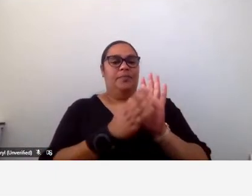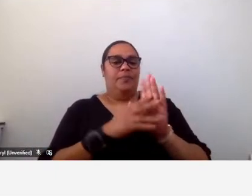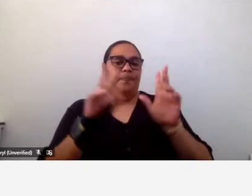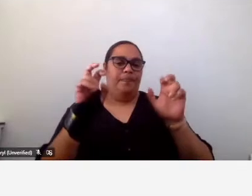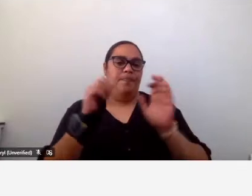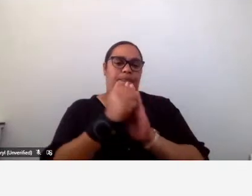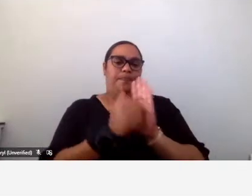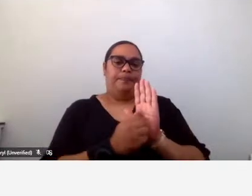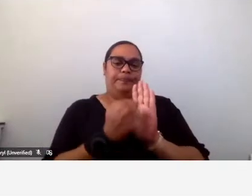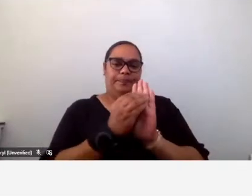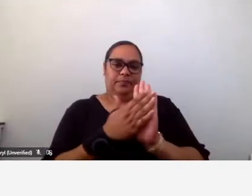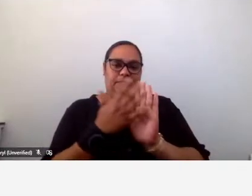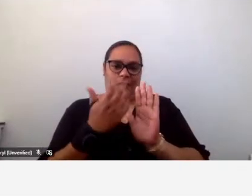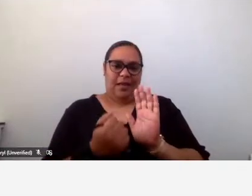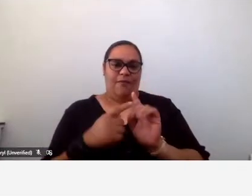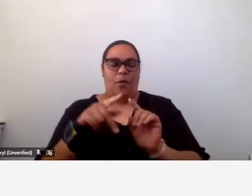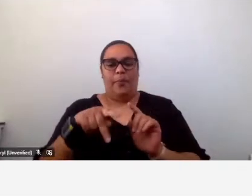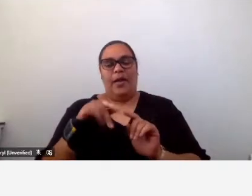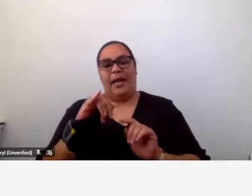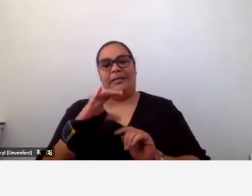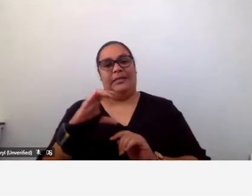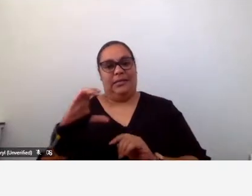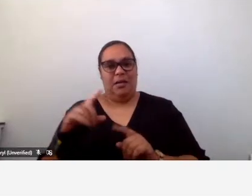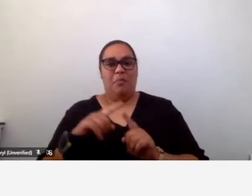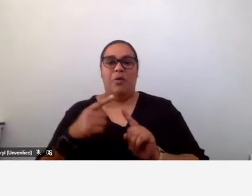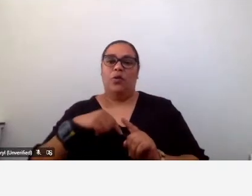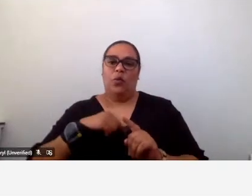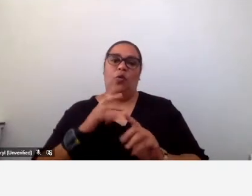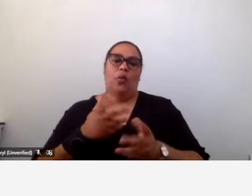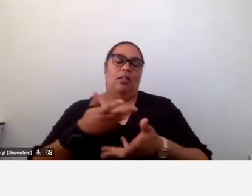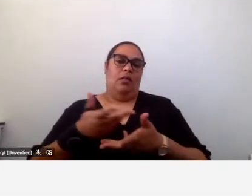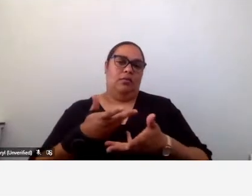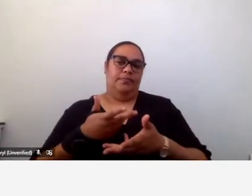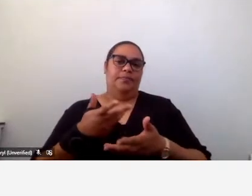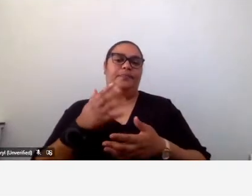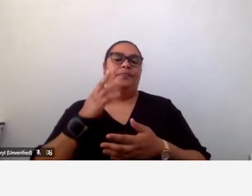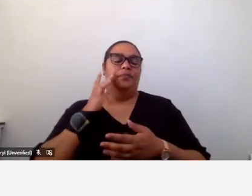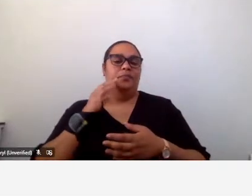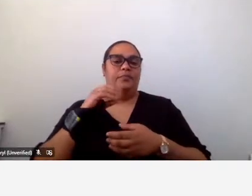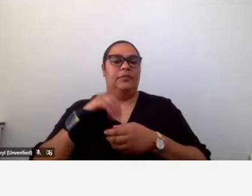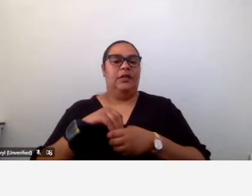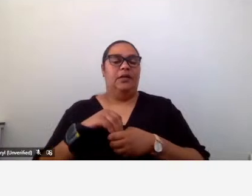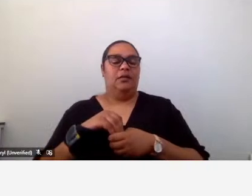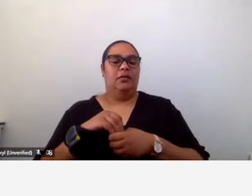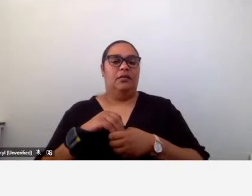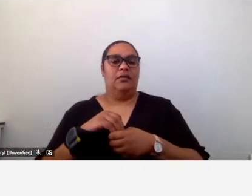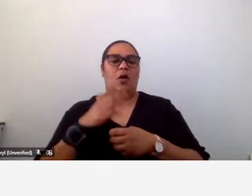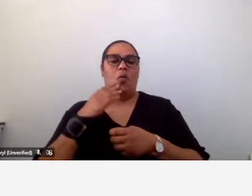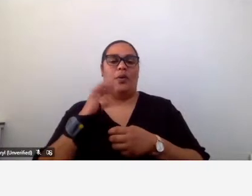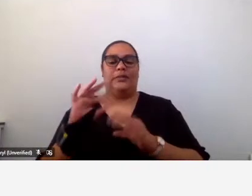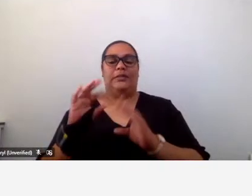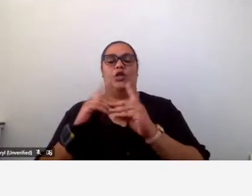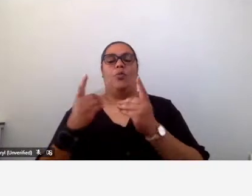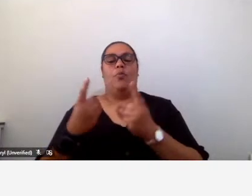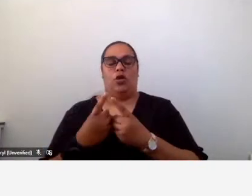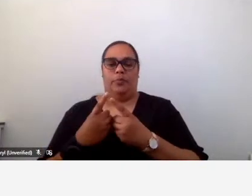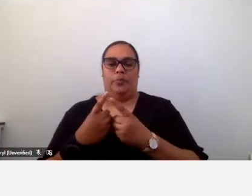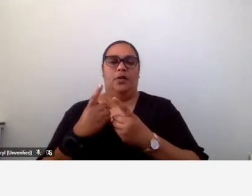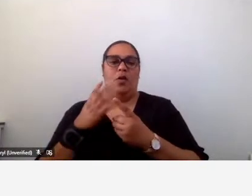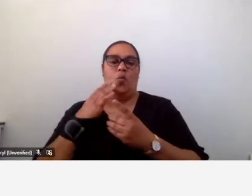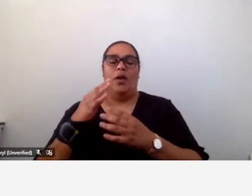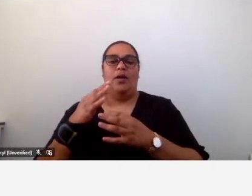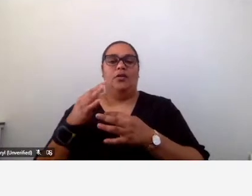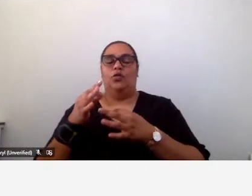the agenda of the PICC, which we will talk about in the when we get to the department, when we deal